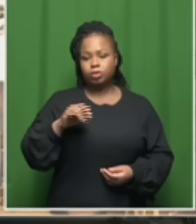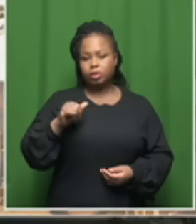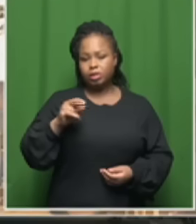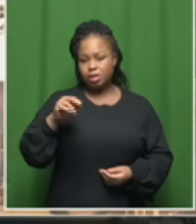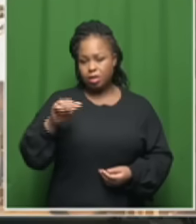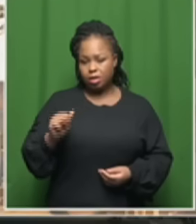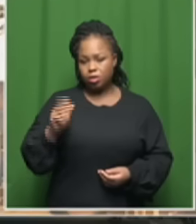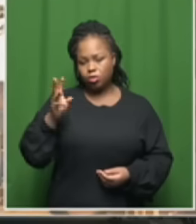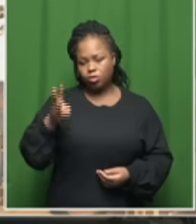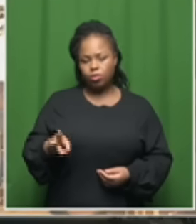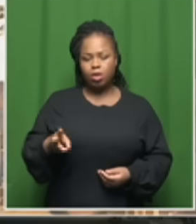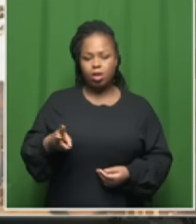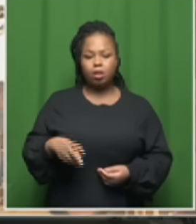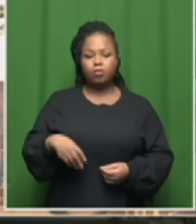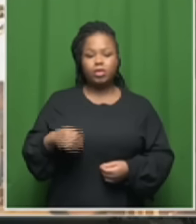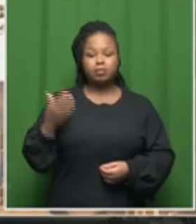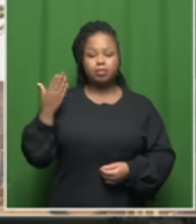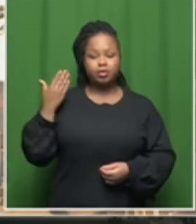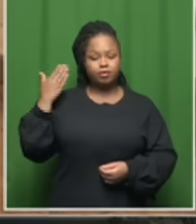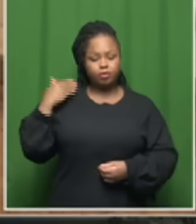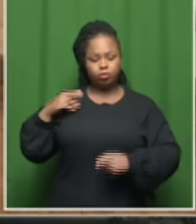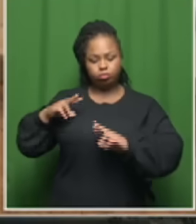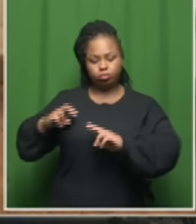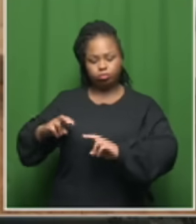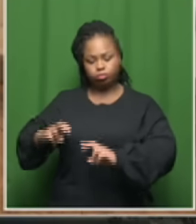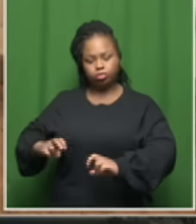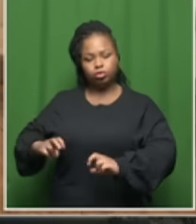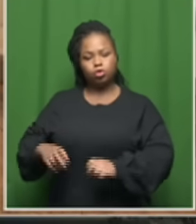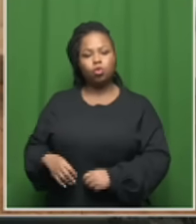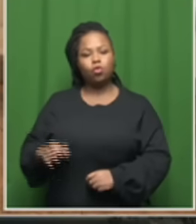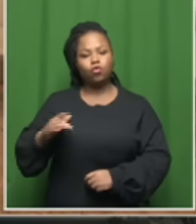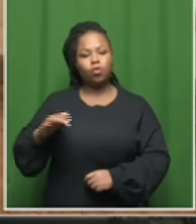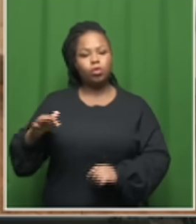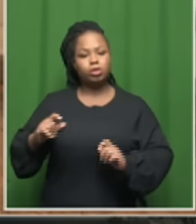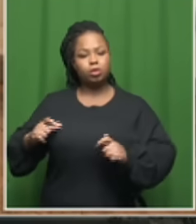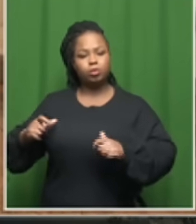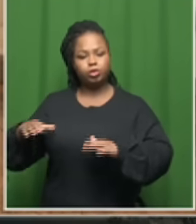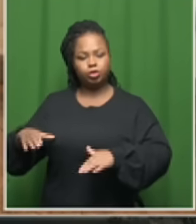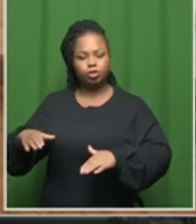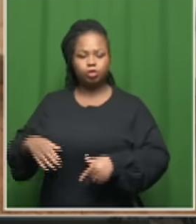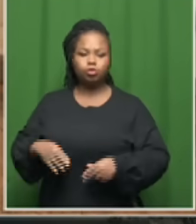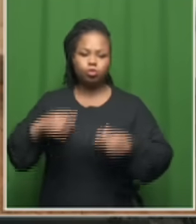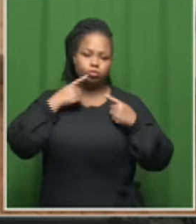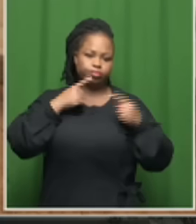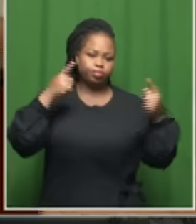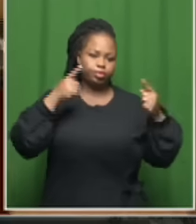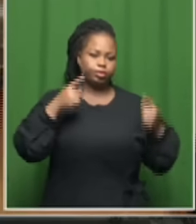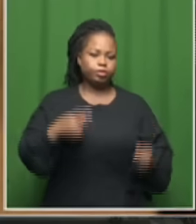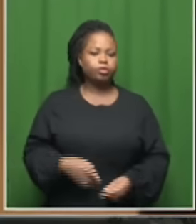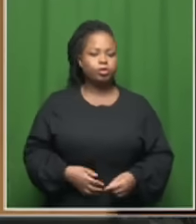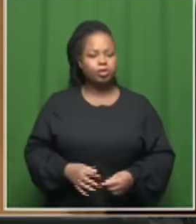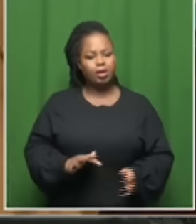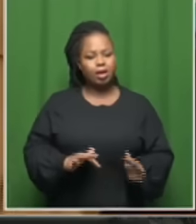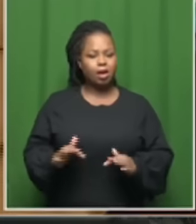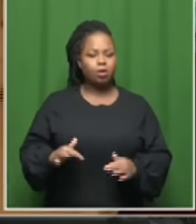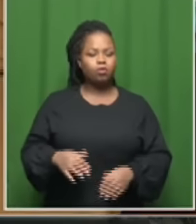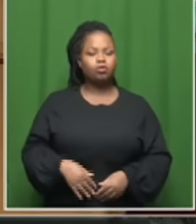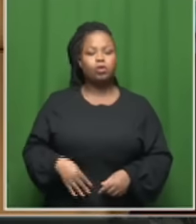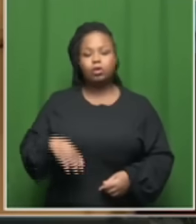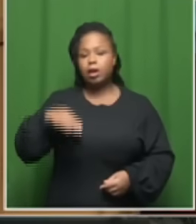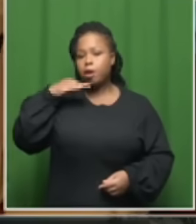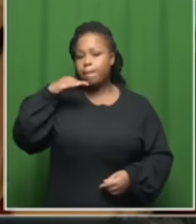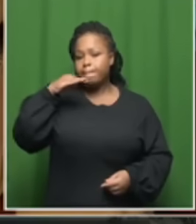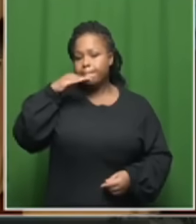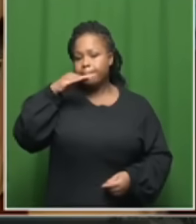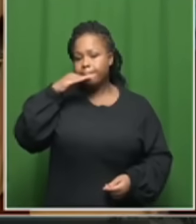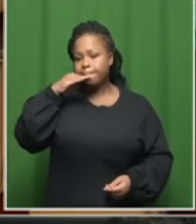results of the study we've done with the Water Research Commission around the presence of microplastics. That's why we're working